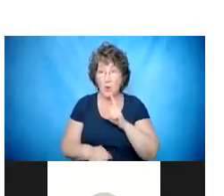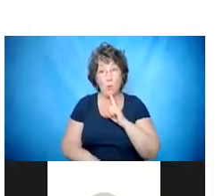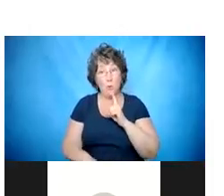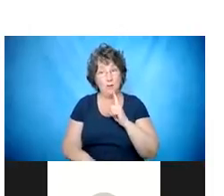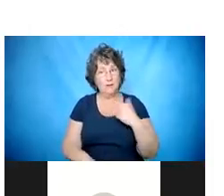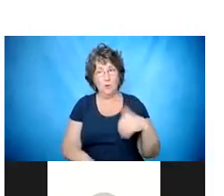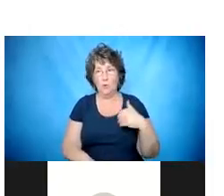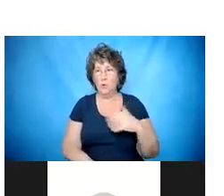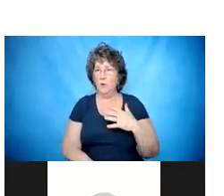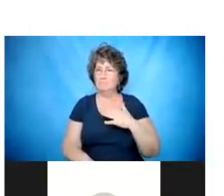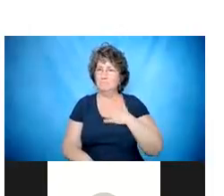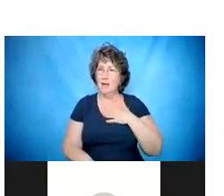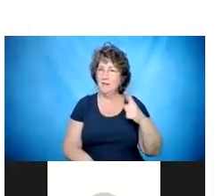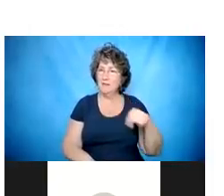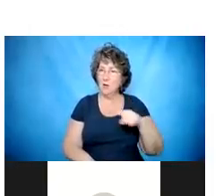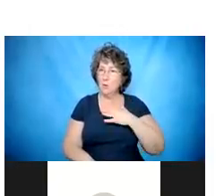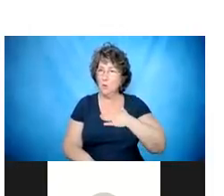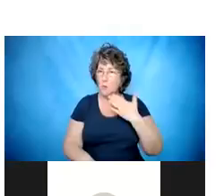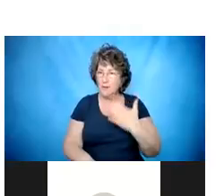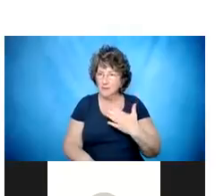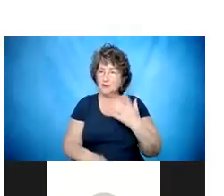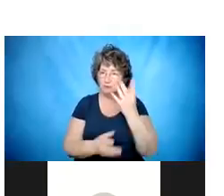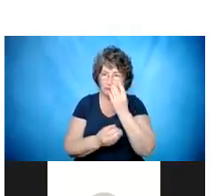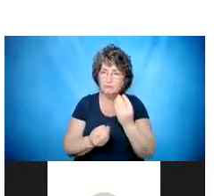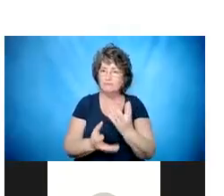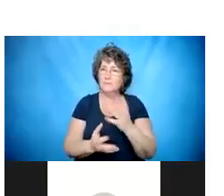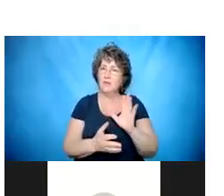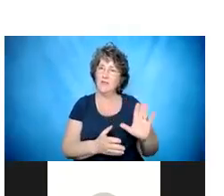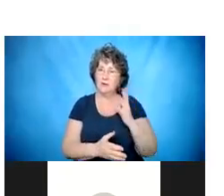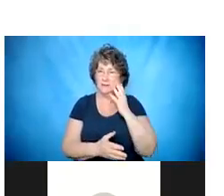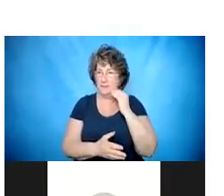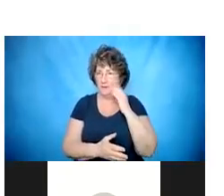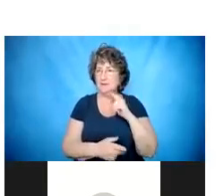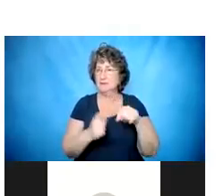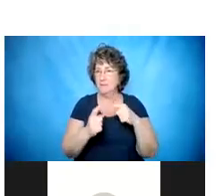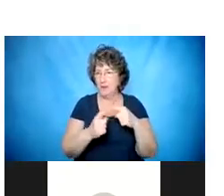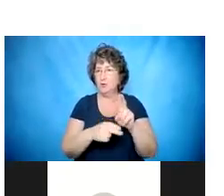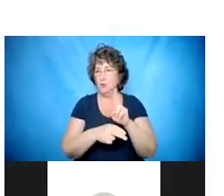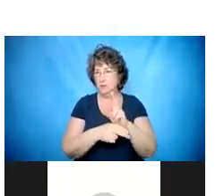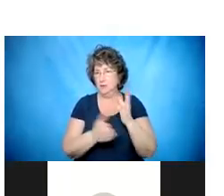their personal experiences in receiving regional center services.